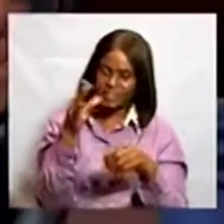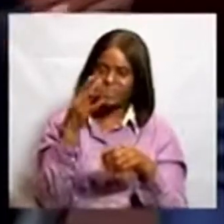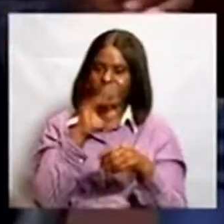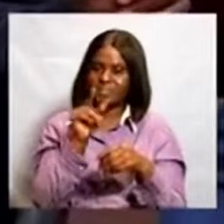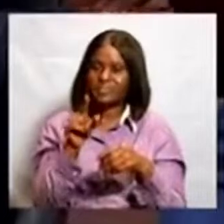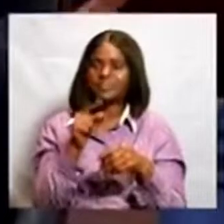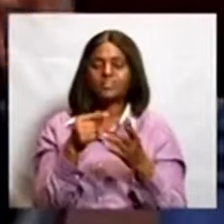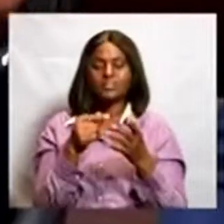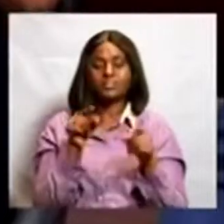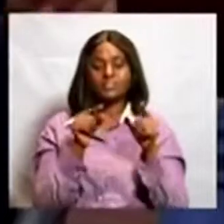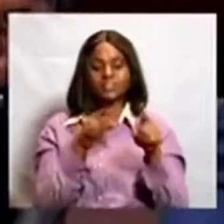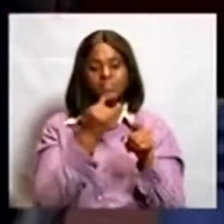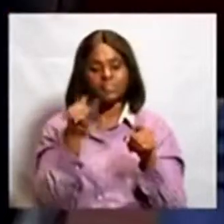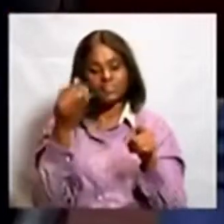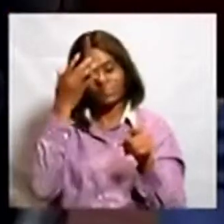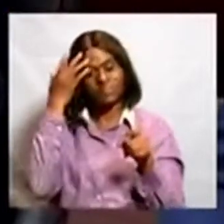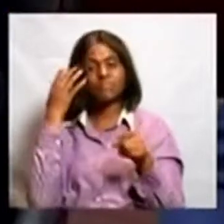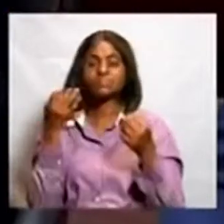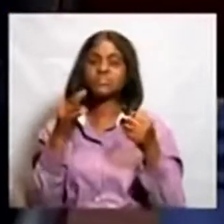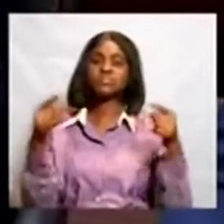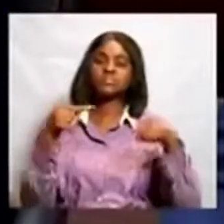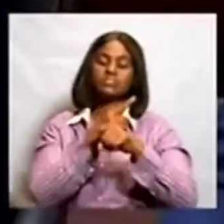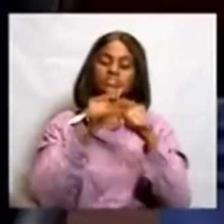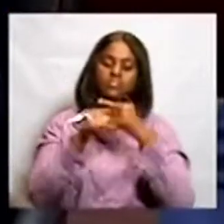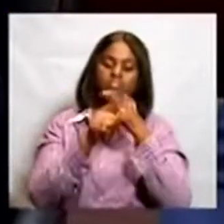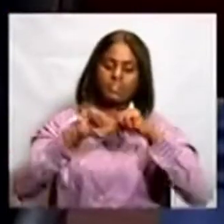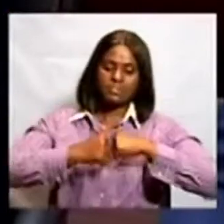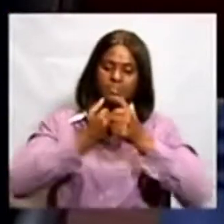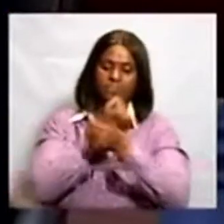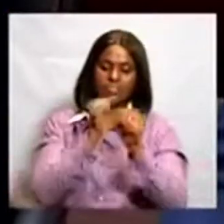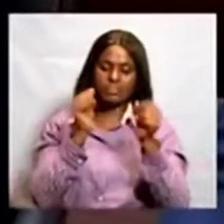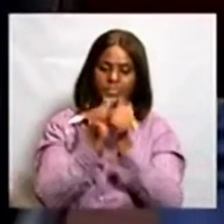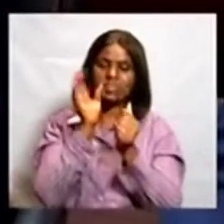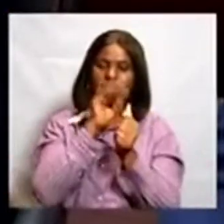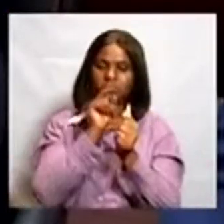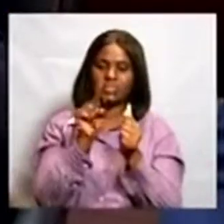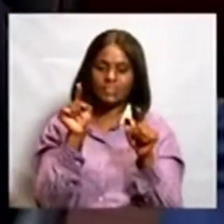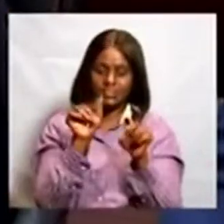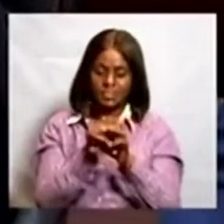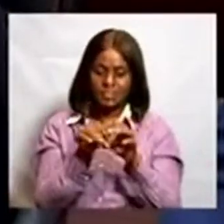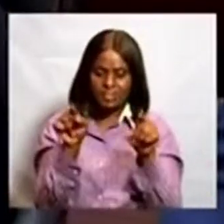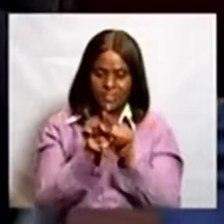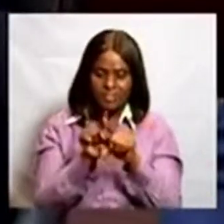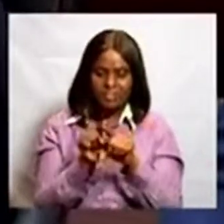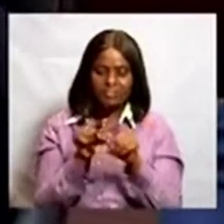that, the issue of conflict, we dealt with those that were in that